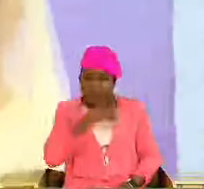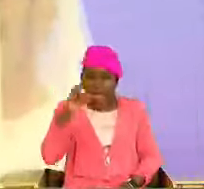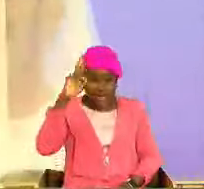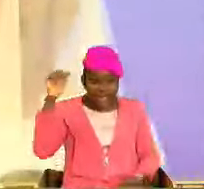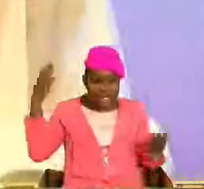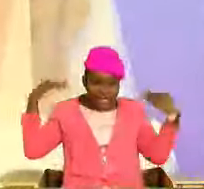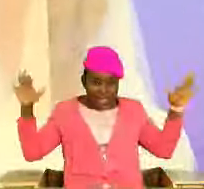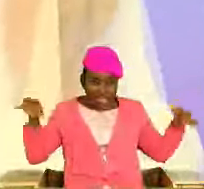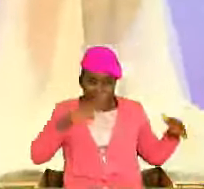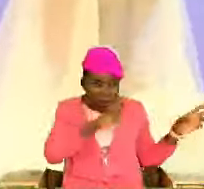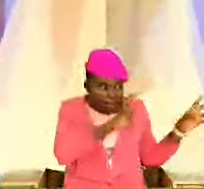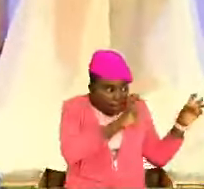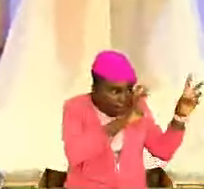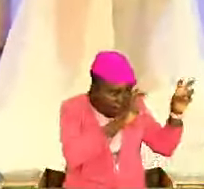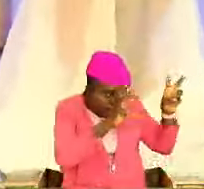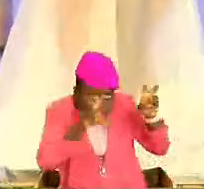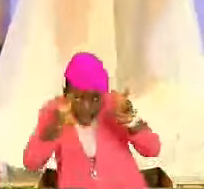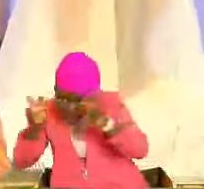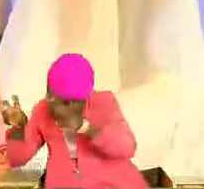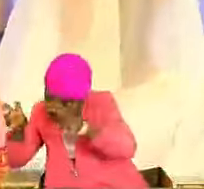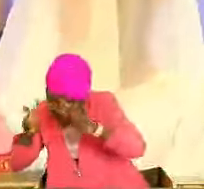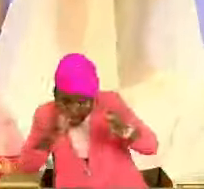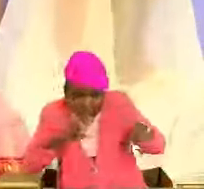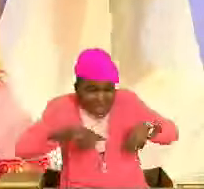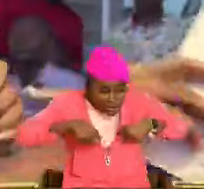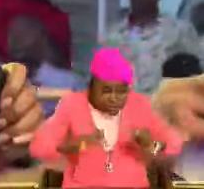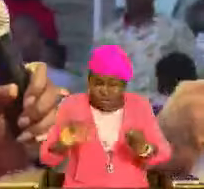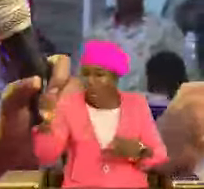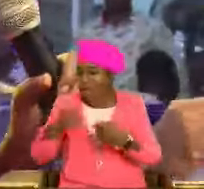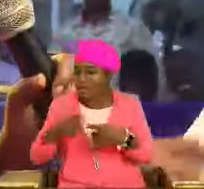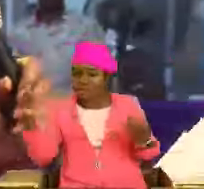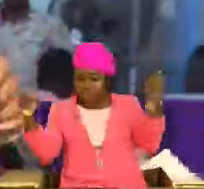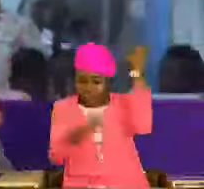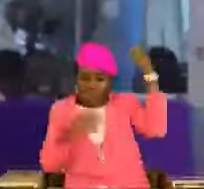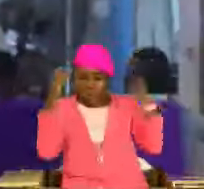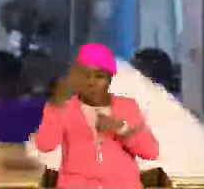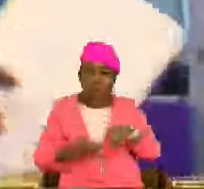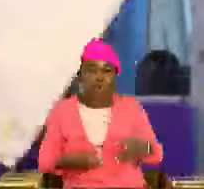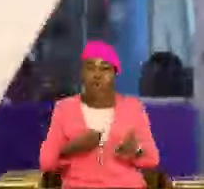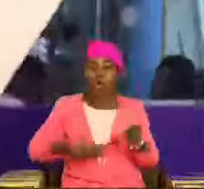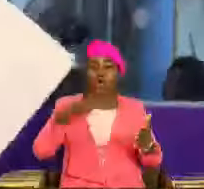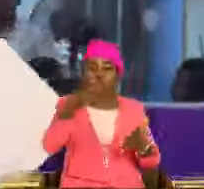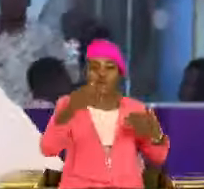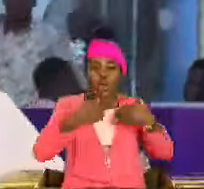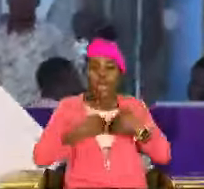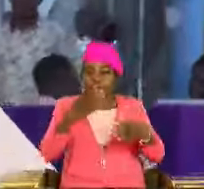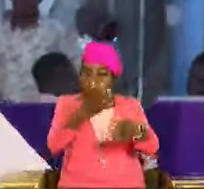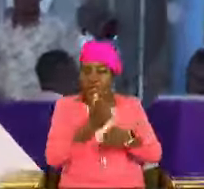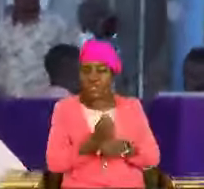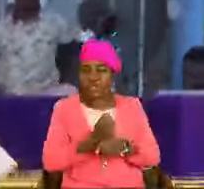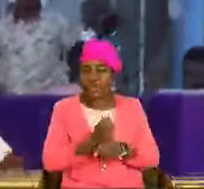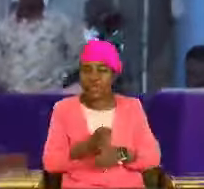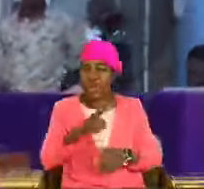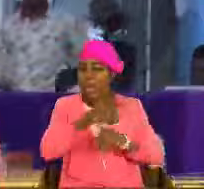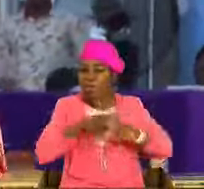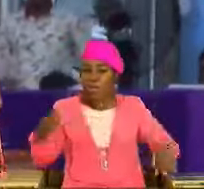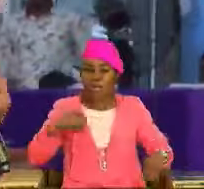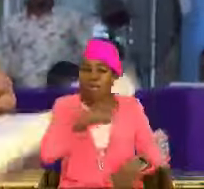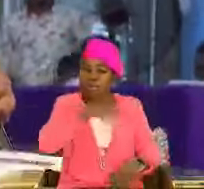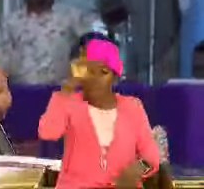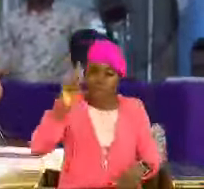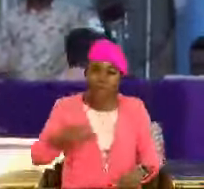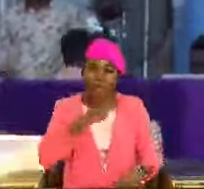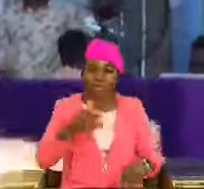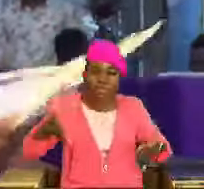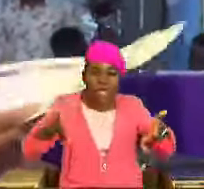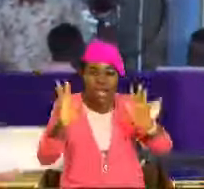but we must not allow them we must be guided we must be mindful and forth of what we